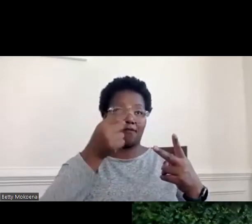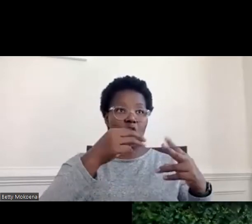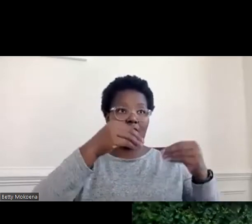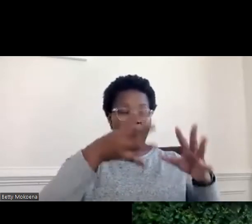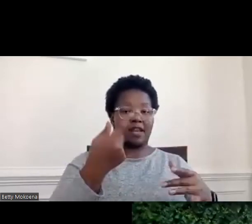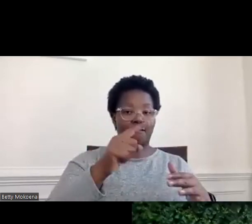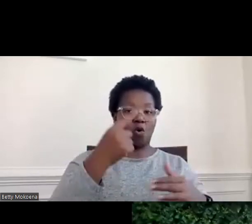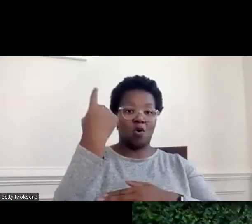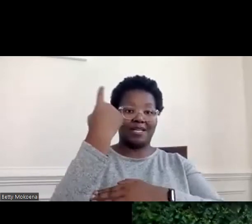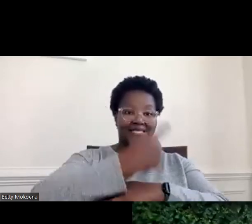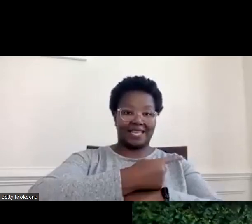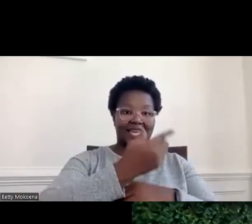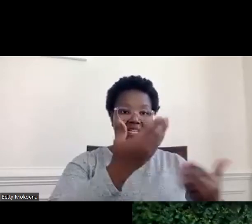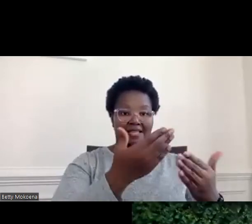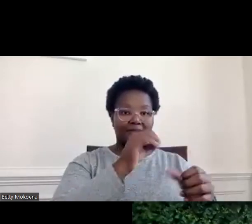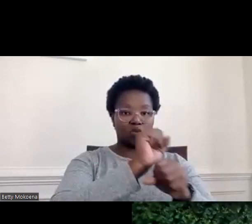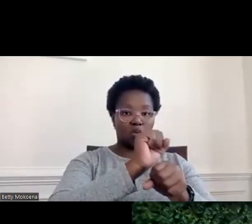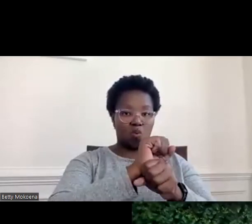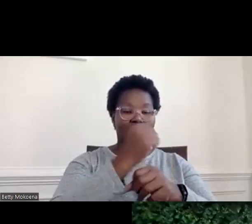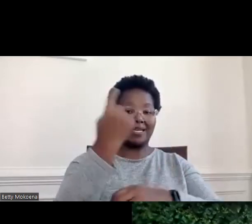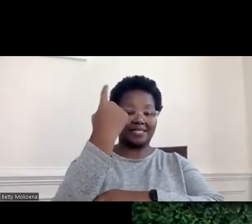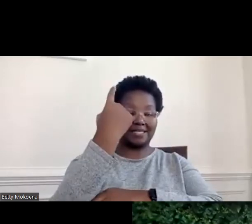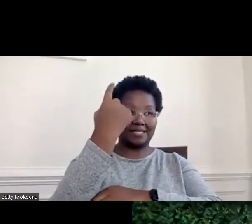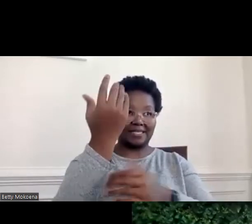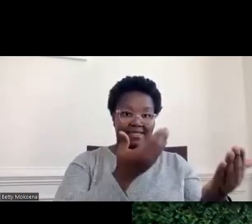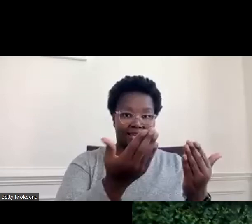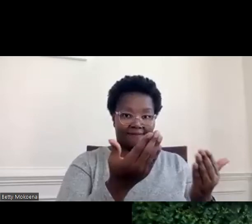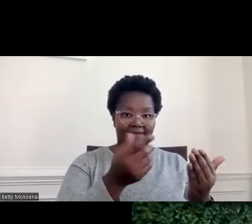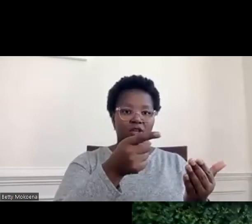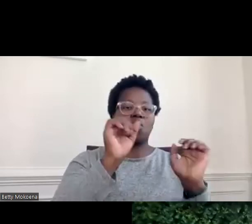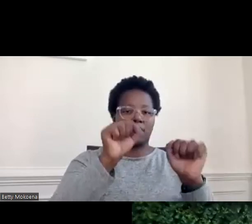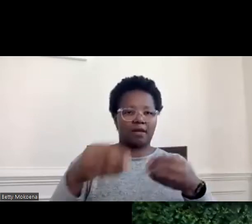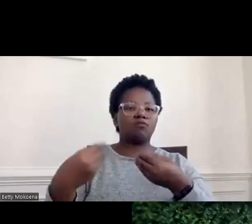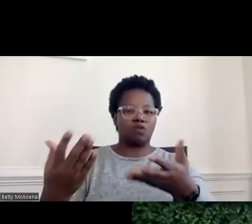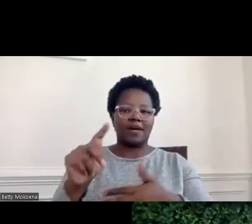work service, the like, then you can also provide tailored day.